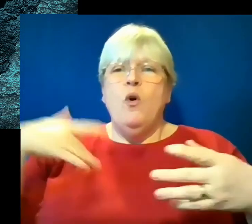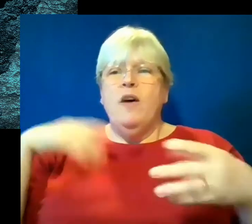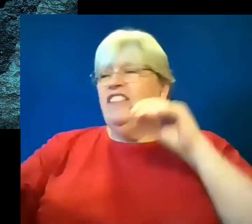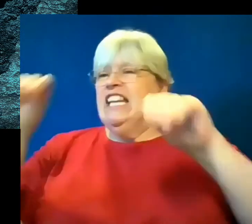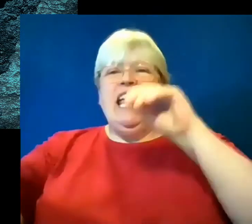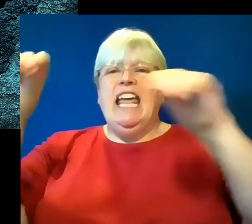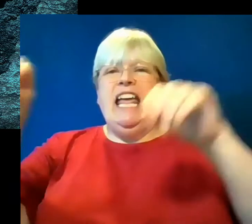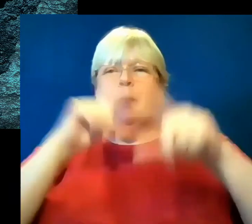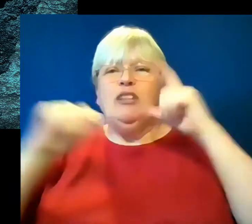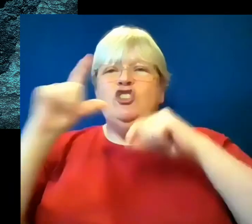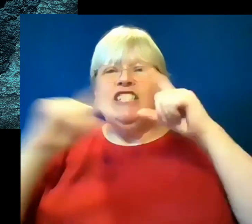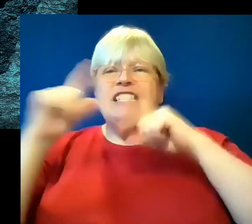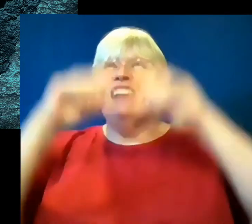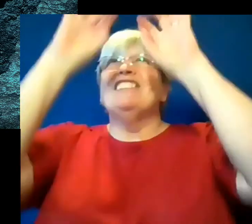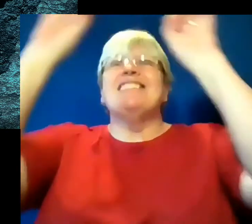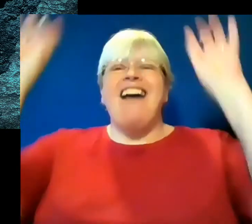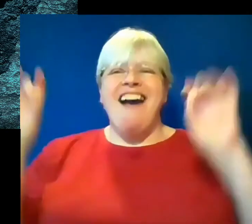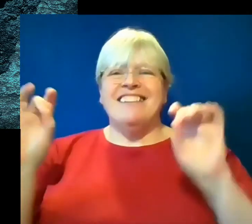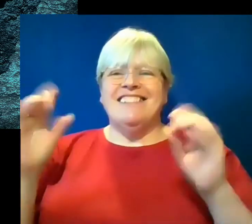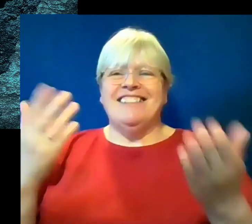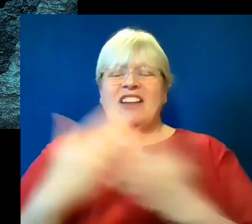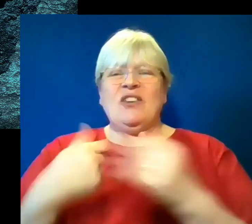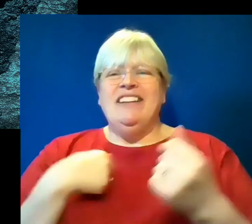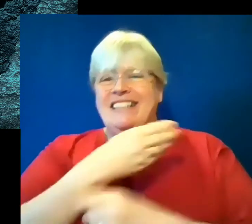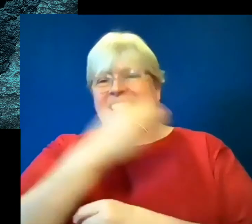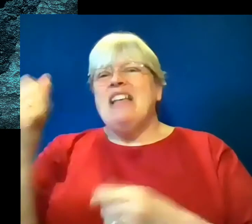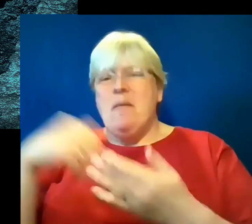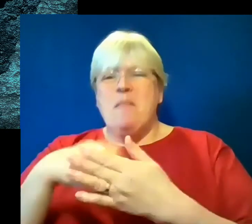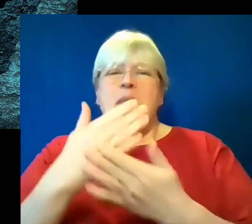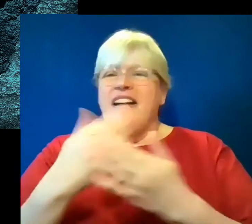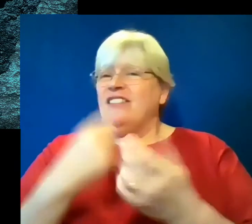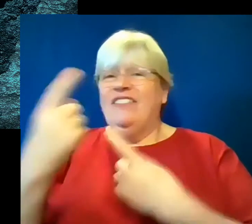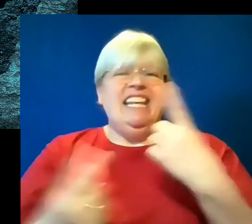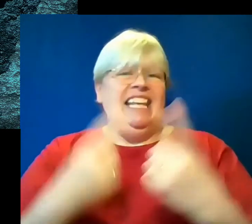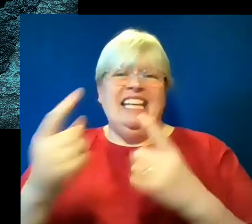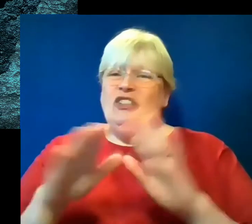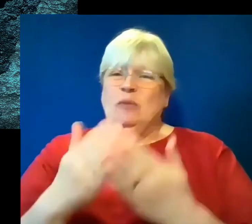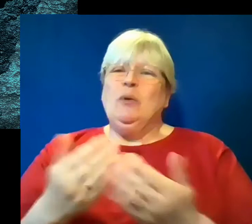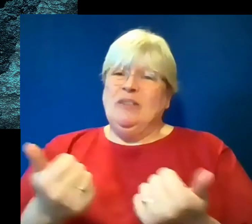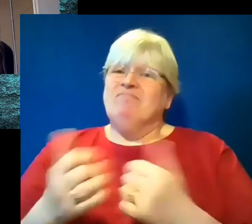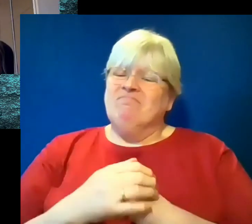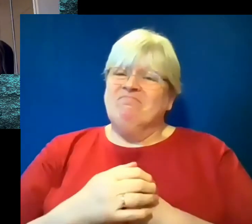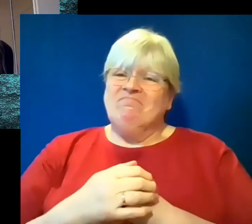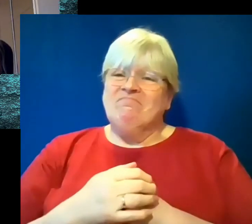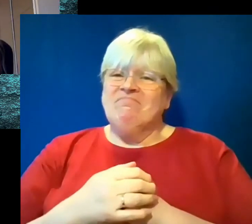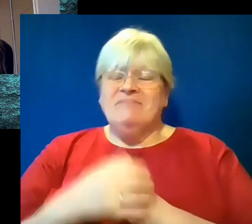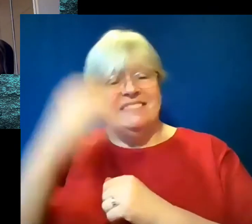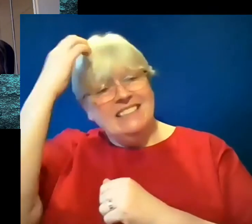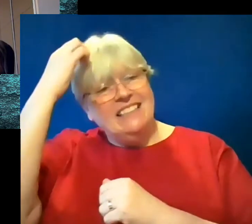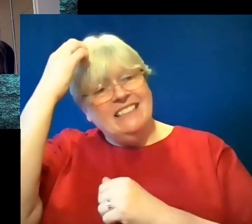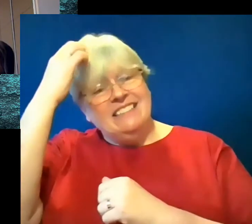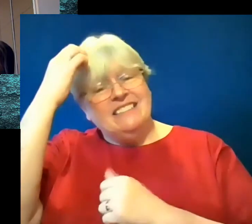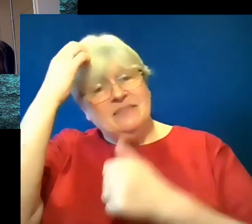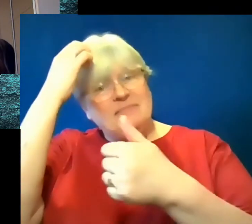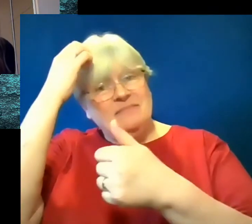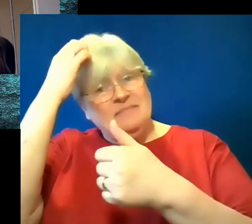hands under the stars. So there's always just bits that I have loved rather than one favourite book, I think. That's a very